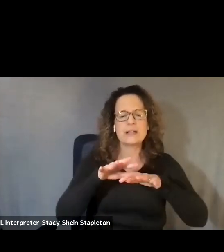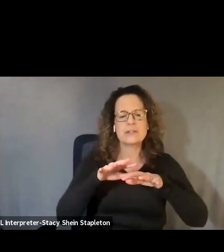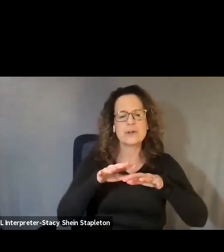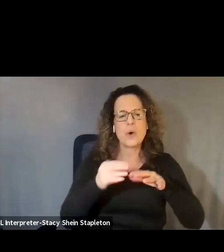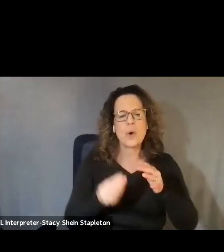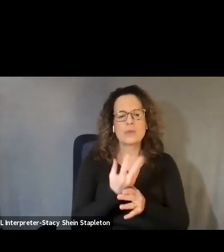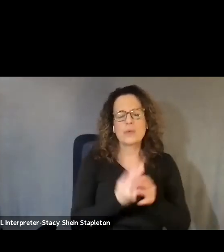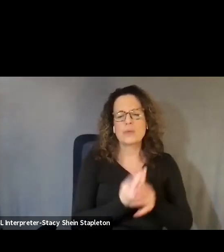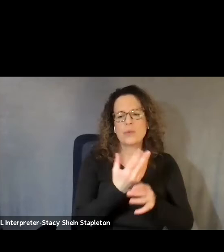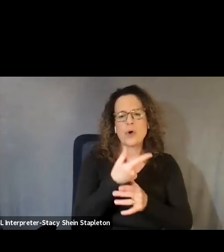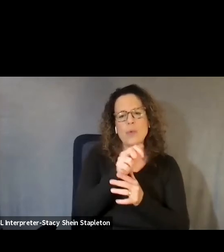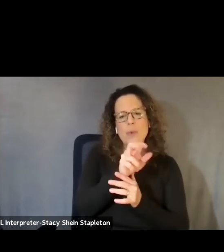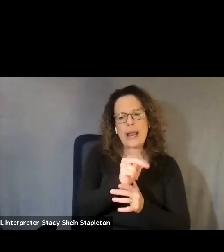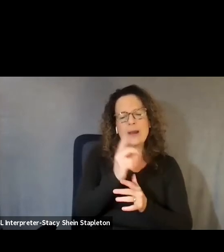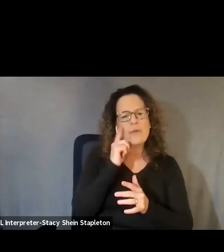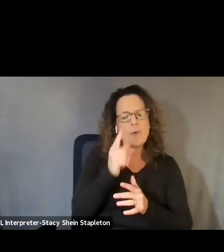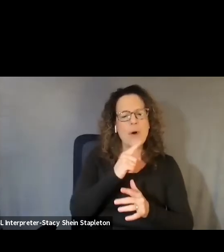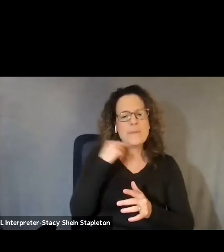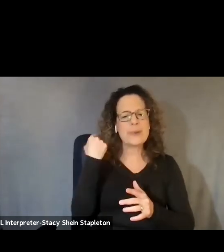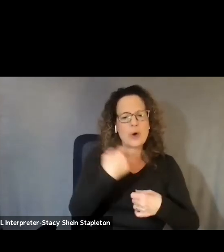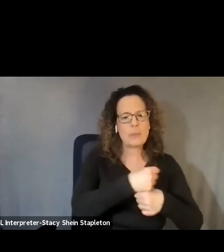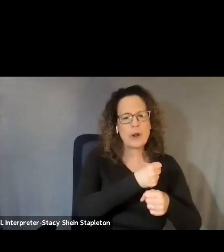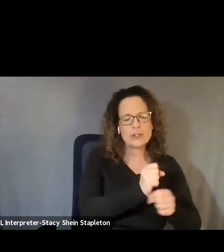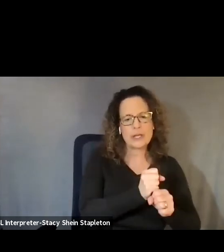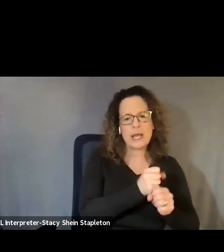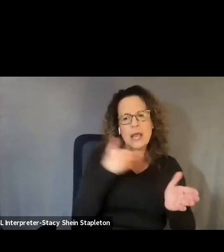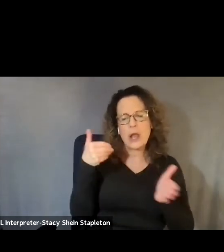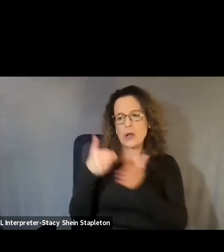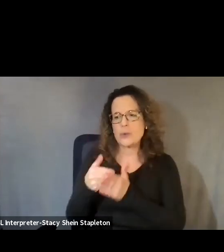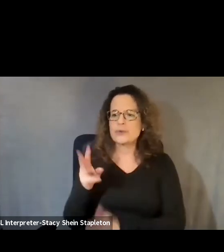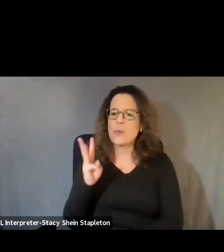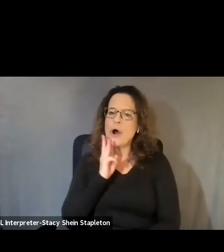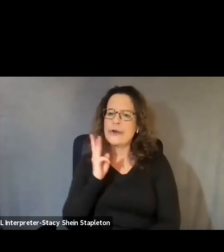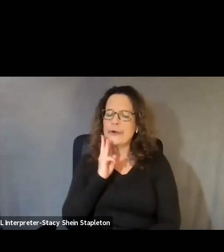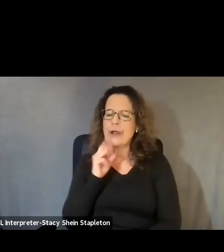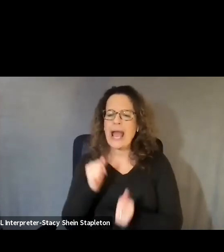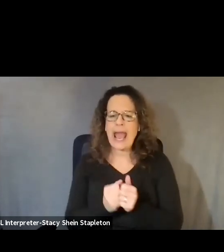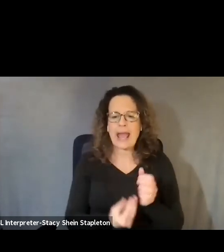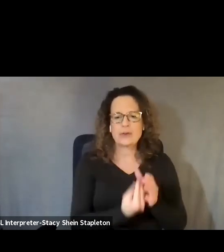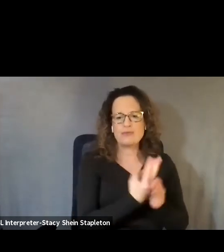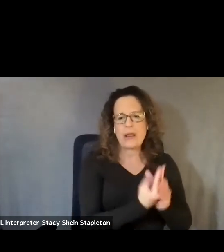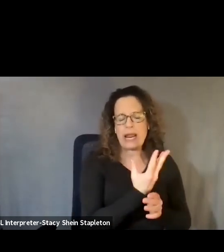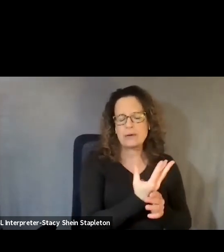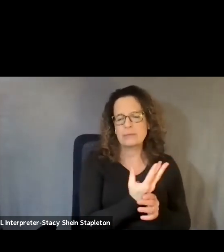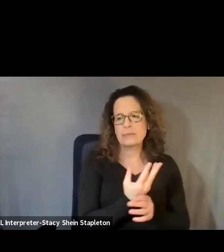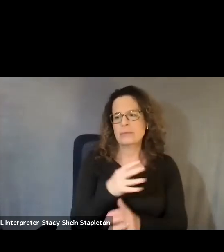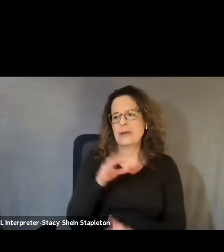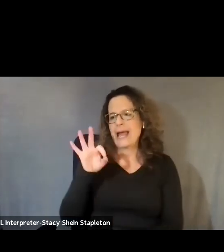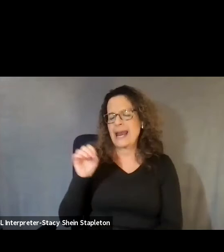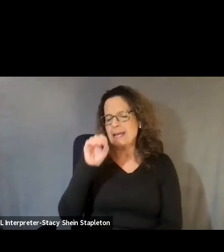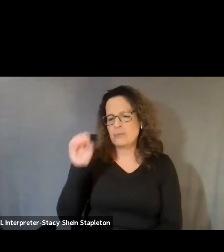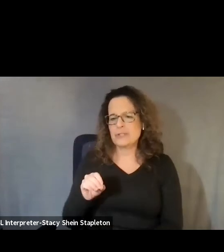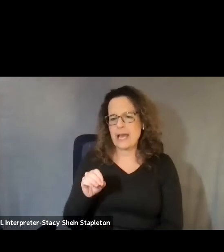produced, which is really important for beer. It's also close to where the water is for beer.